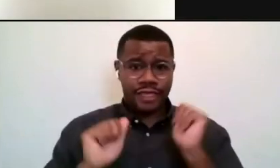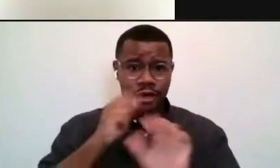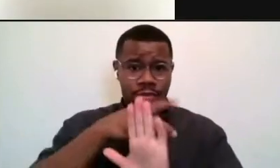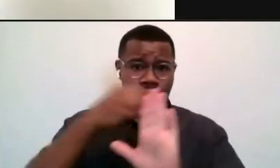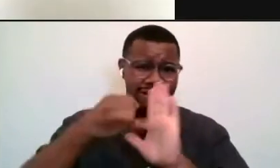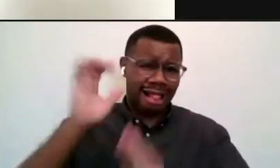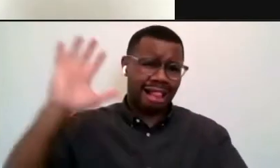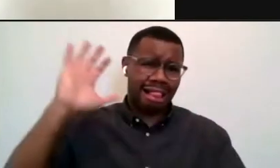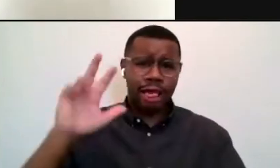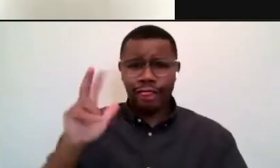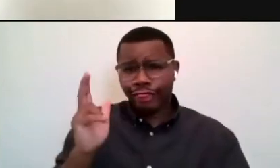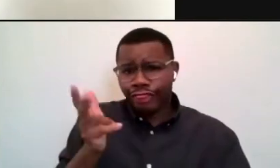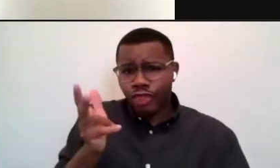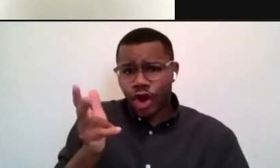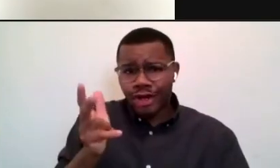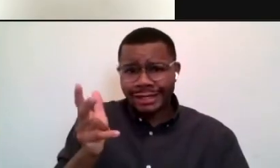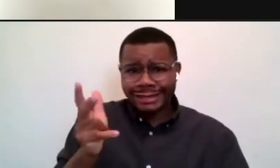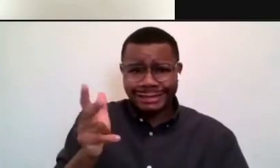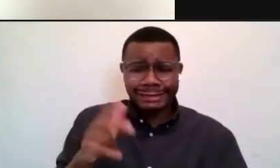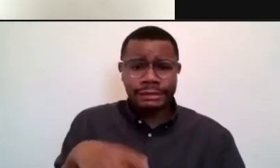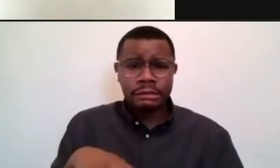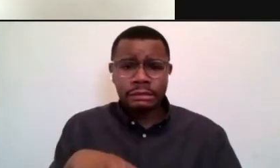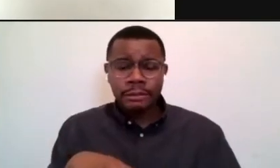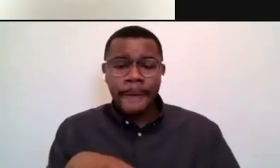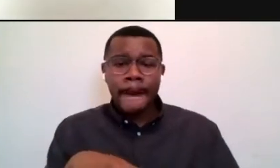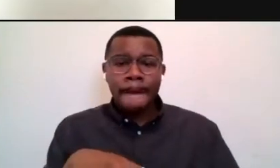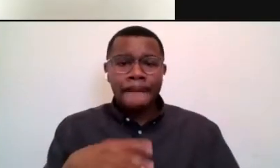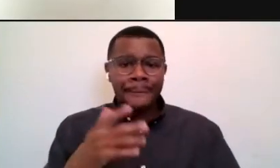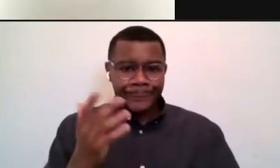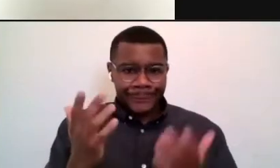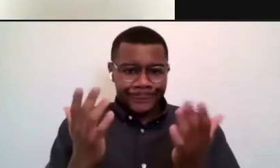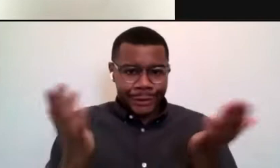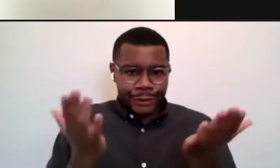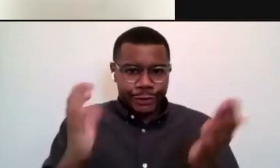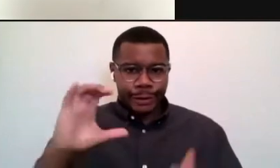the heyday of that project in Connecticut,